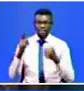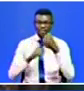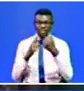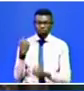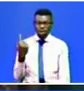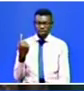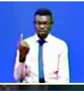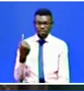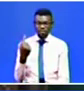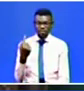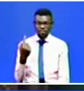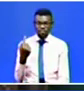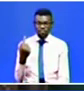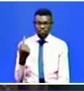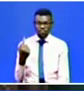161.